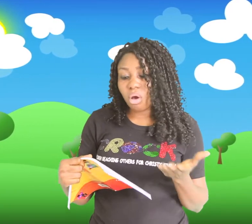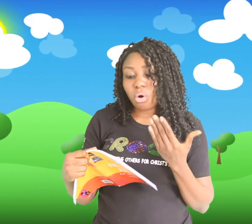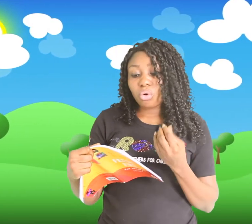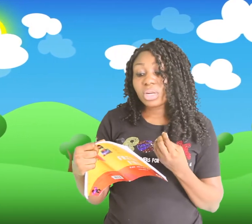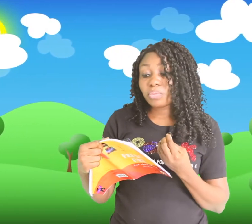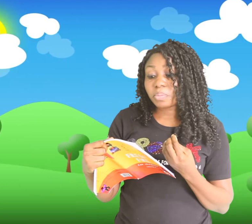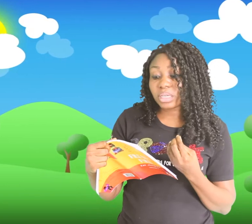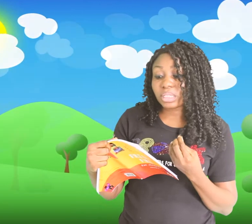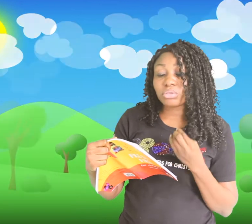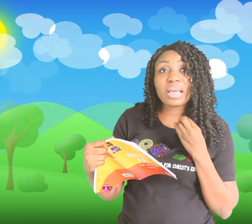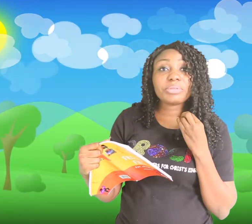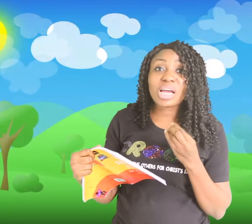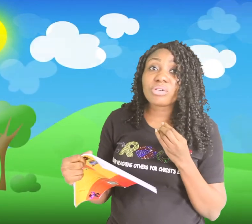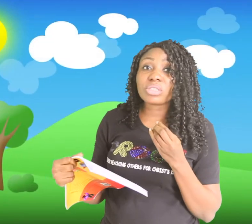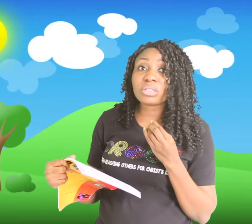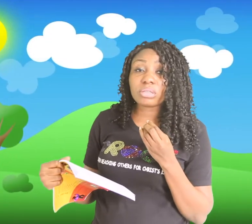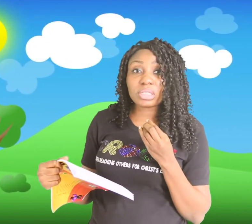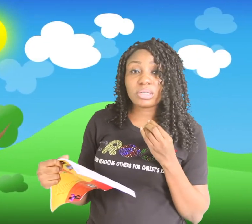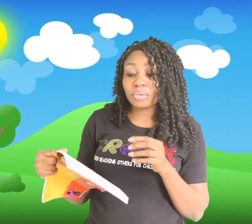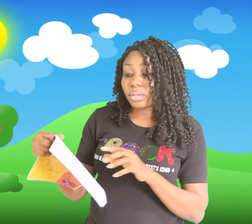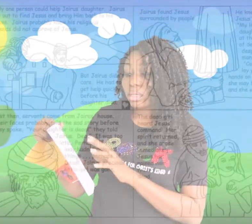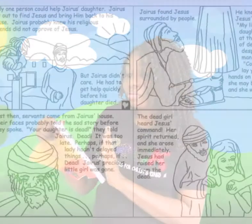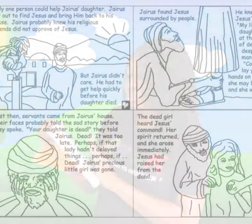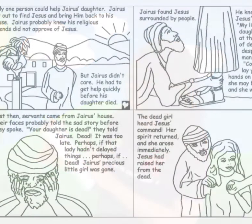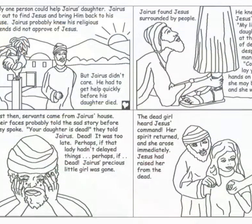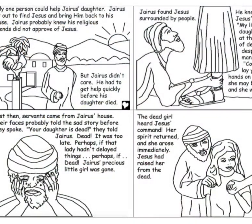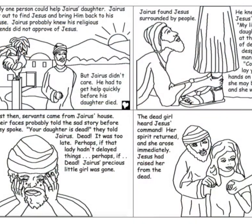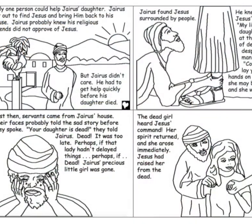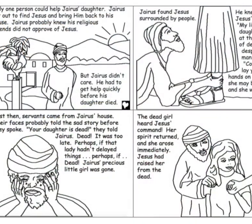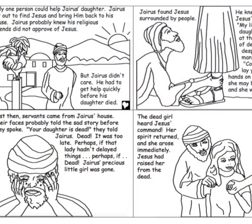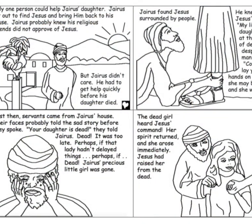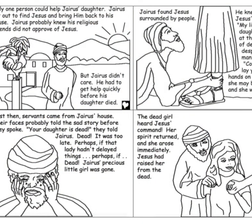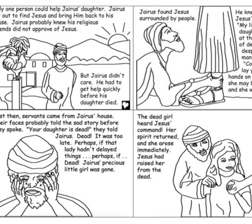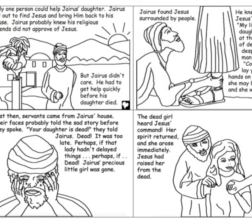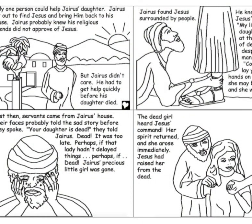learn? Only one person could help Jairus' daughter. From this picture